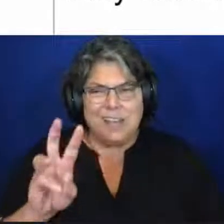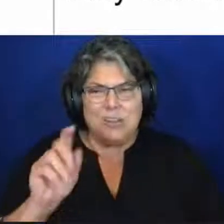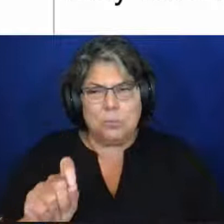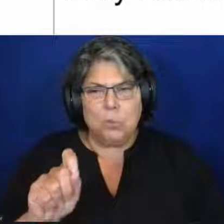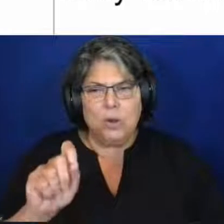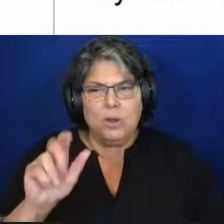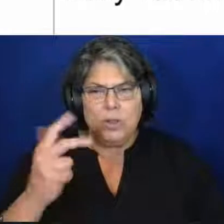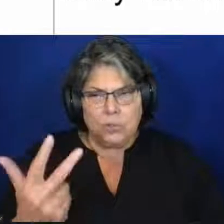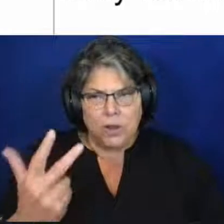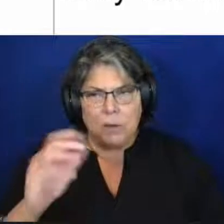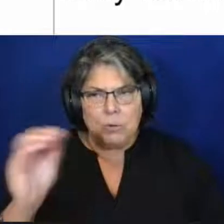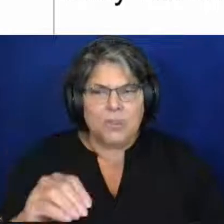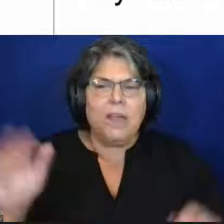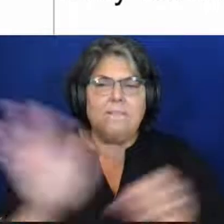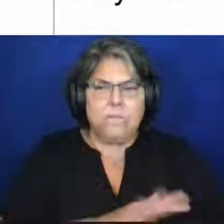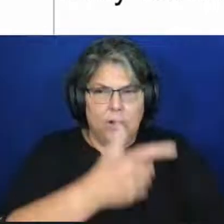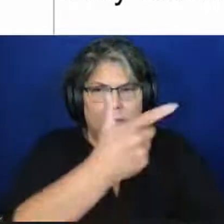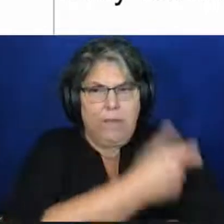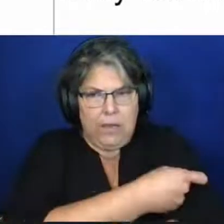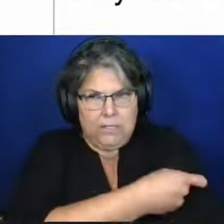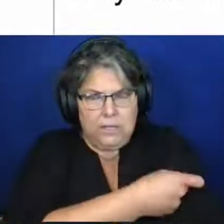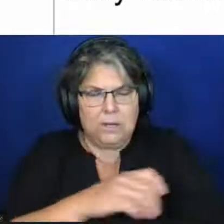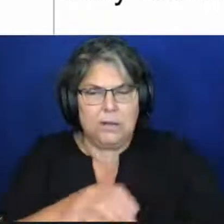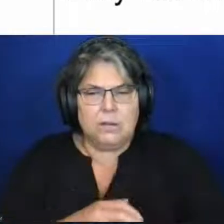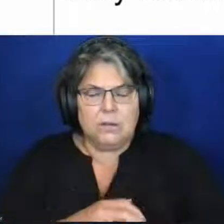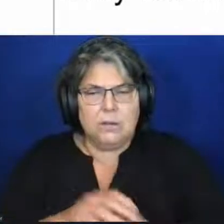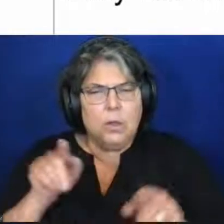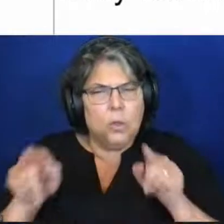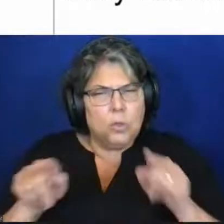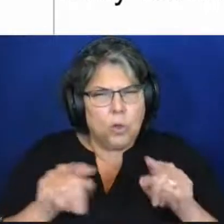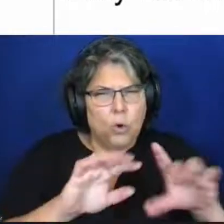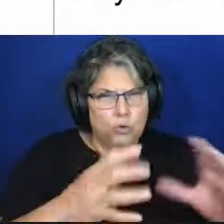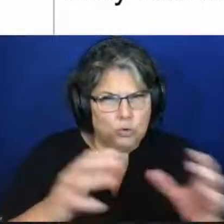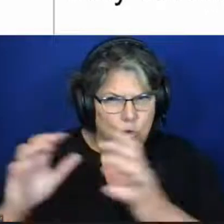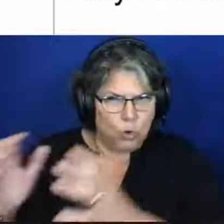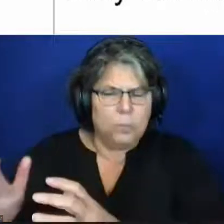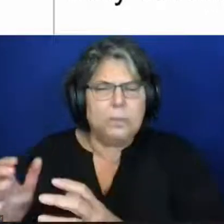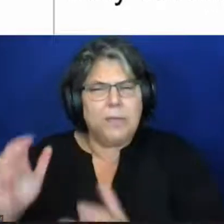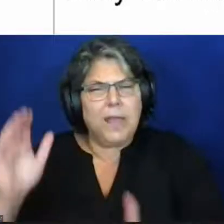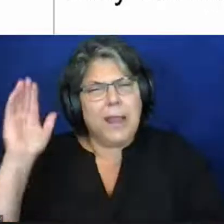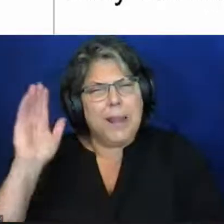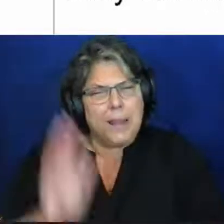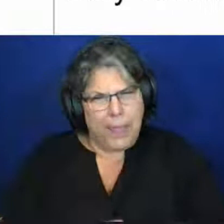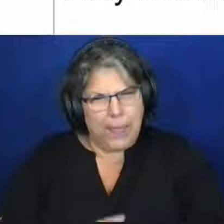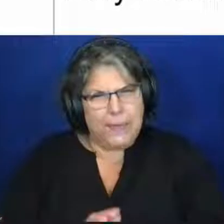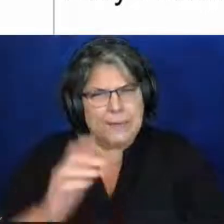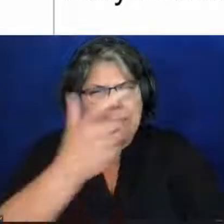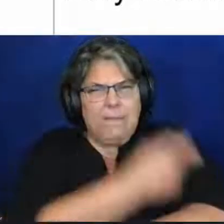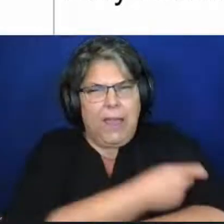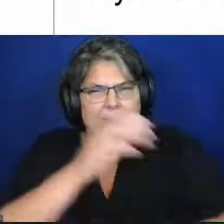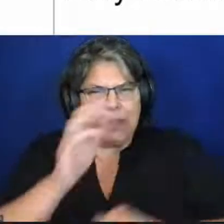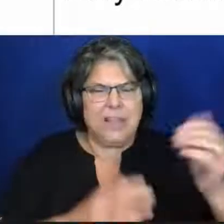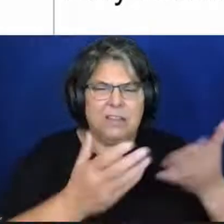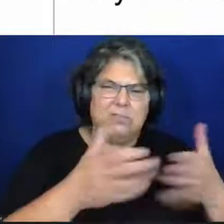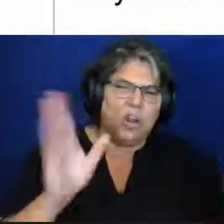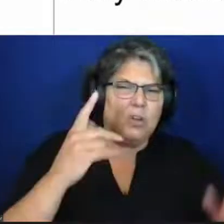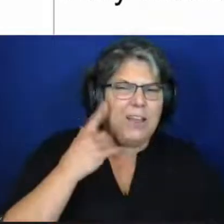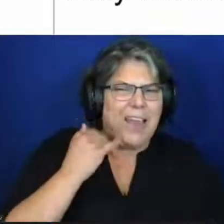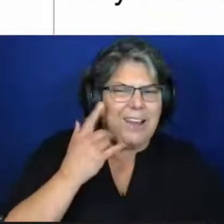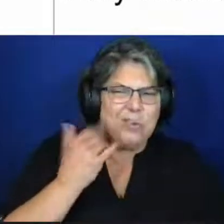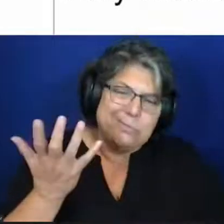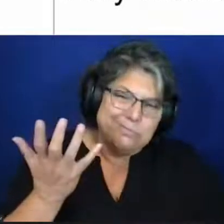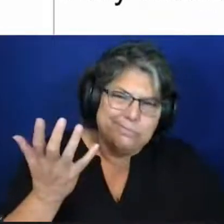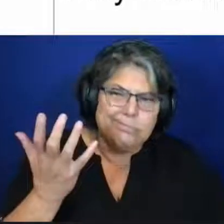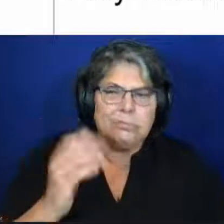66.3% fully vaccinated. Both of those groups are less vaccinated than California. On the